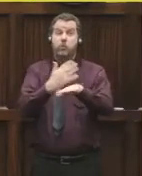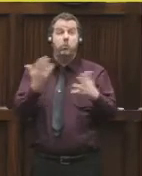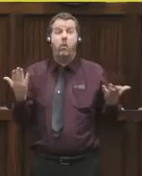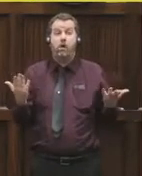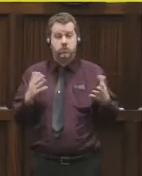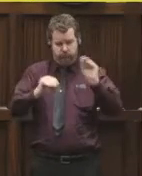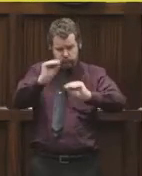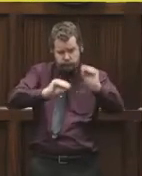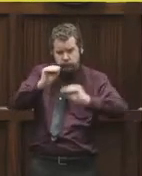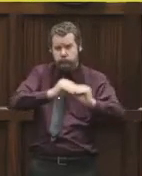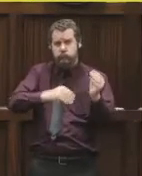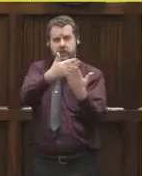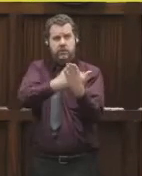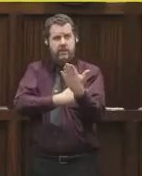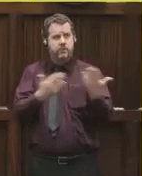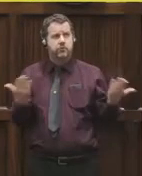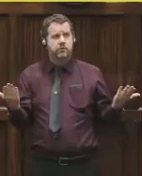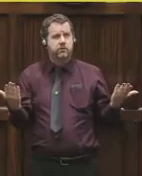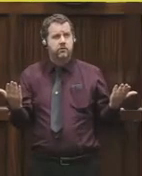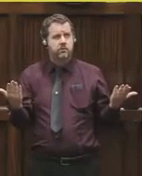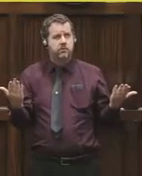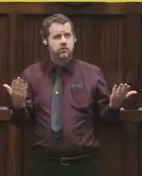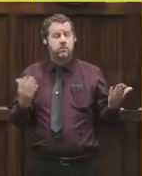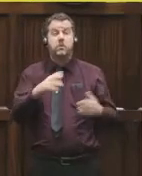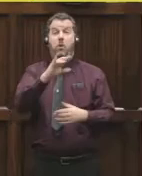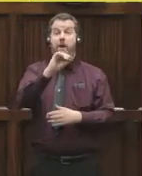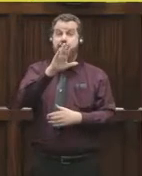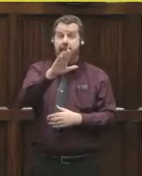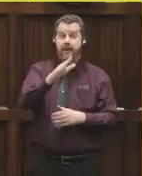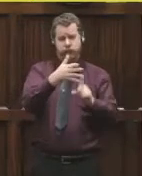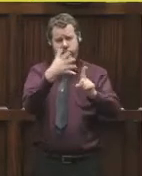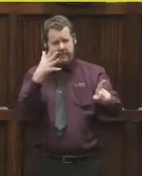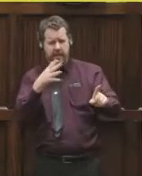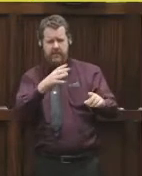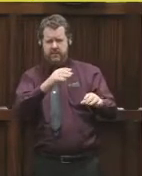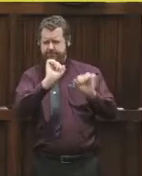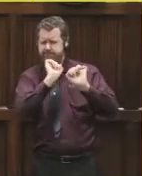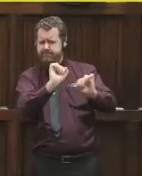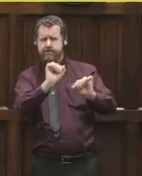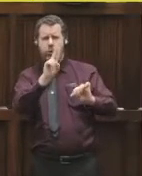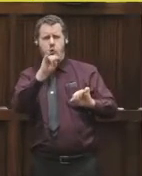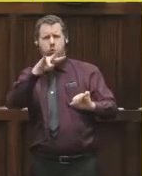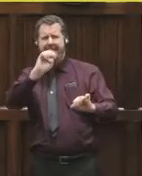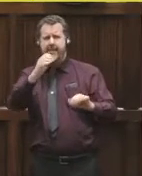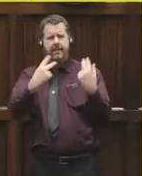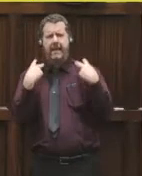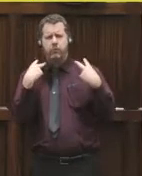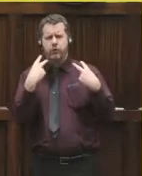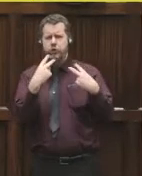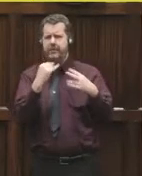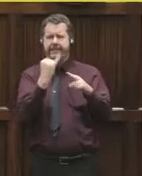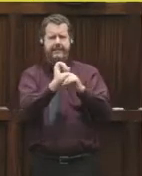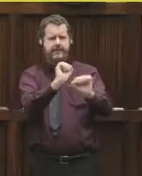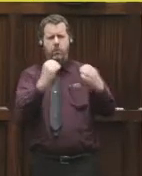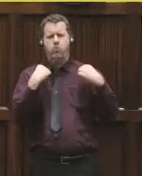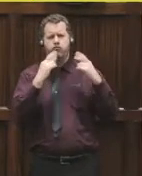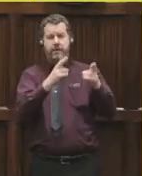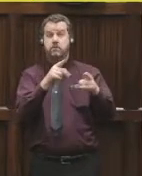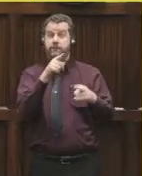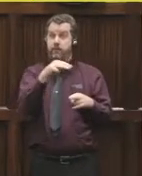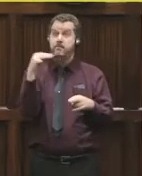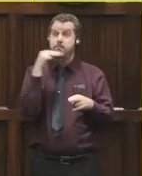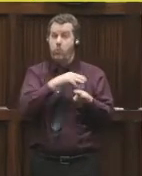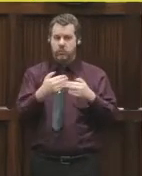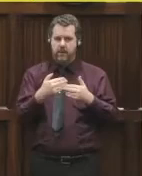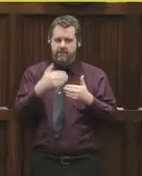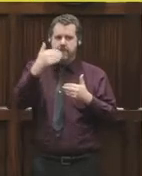the recognition of Irish Sign Language as a unique language in its own accord is a very important advance,